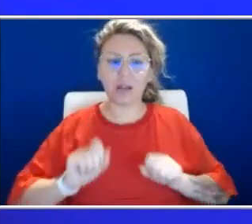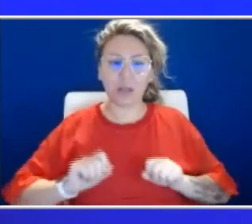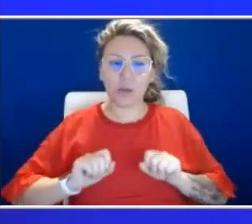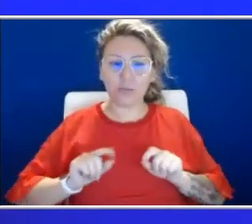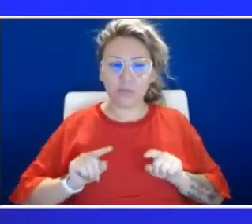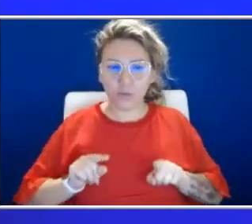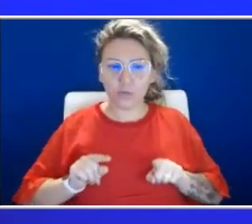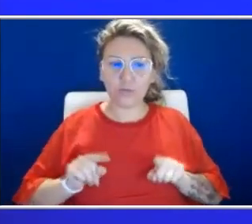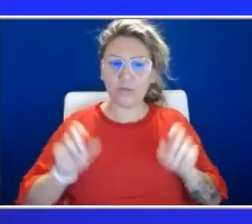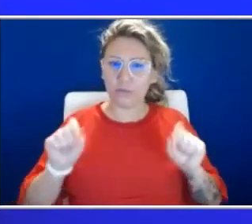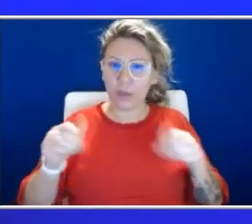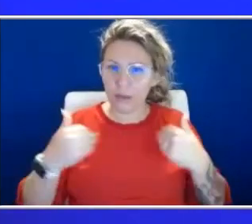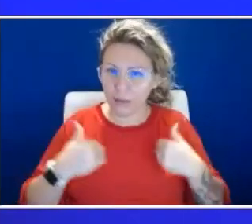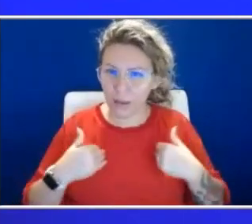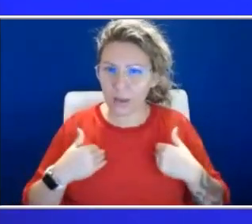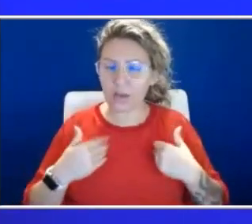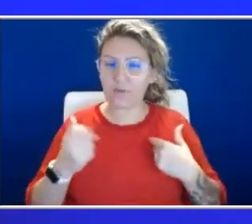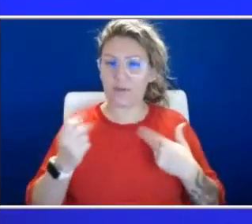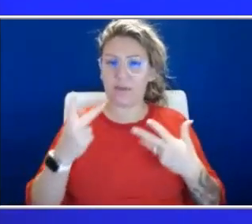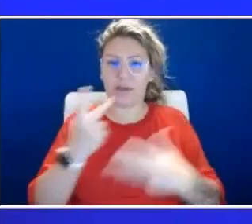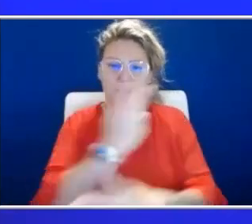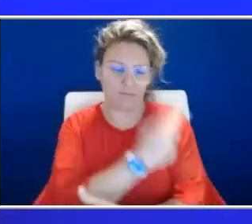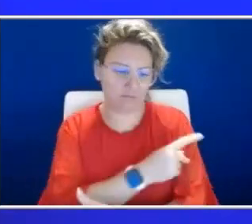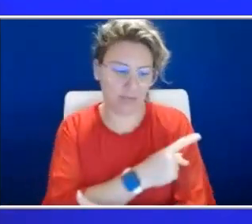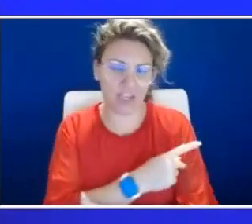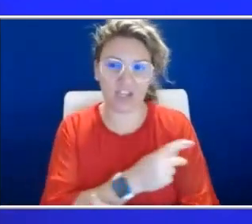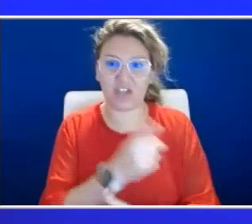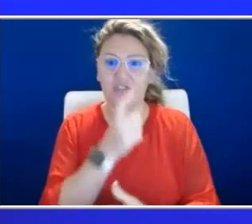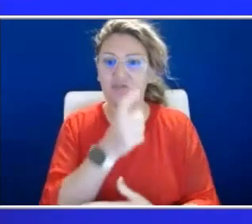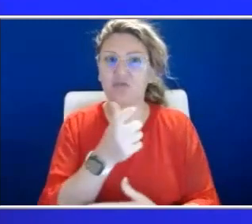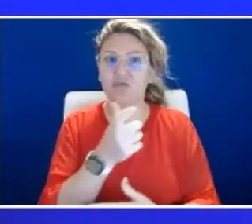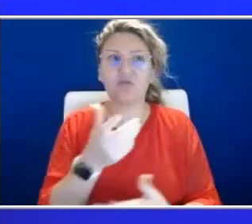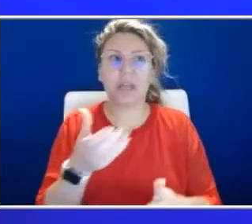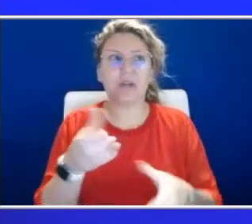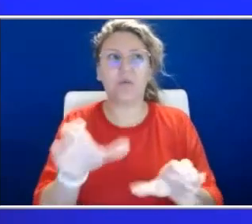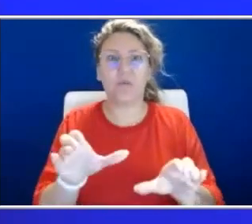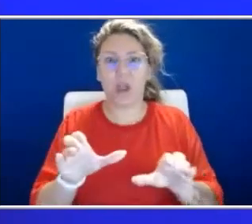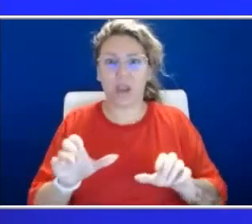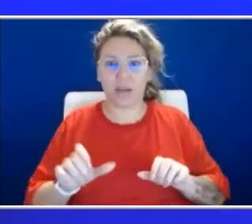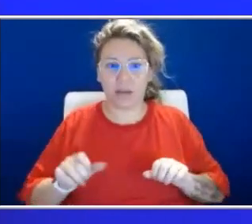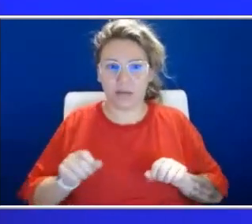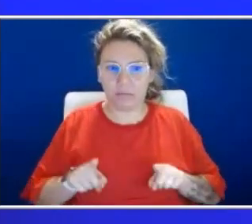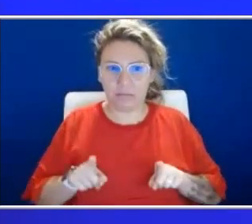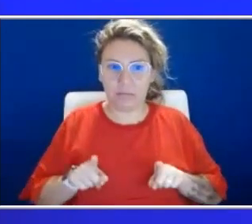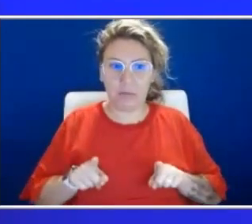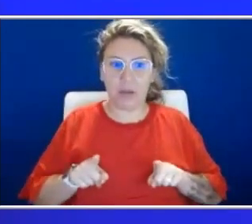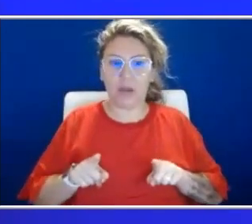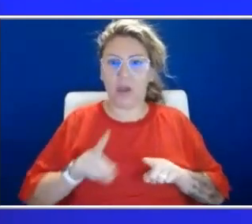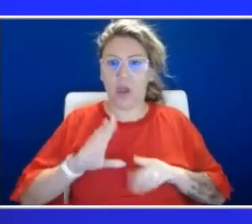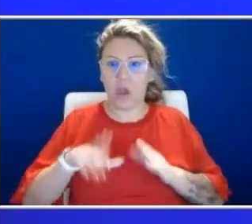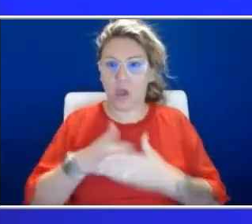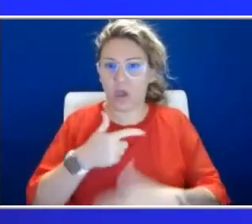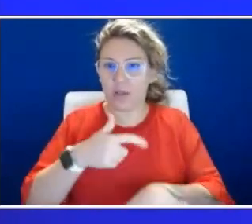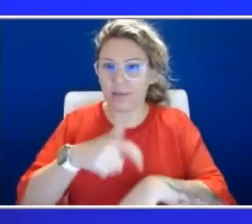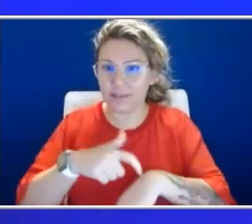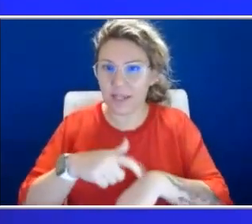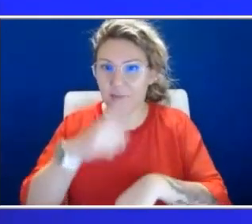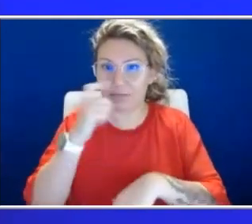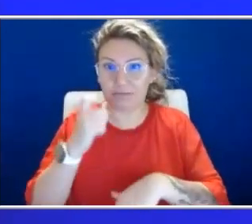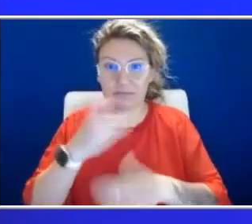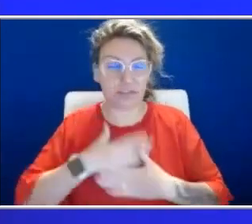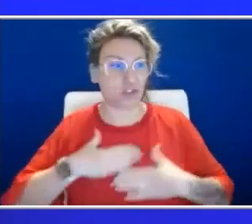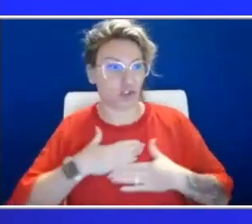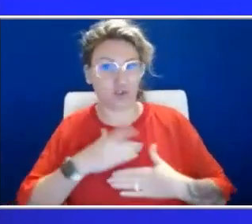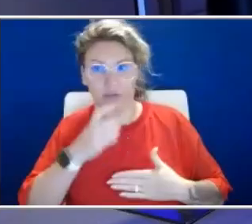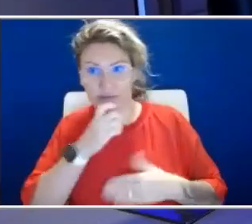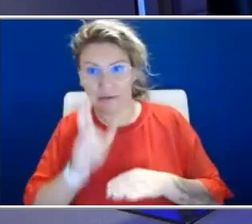patients though now don't really want to have a projecting nipple all the time because they really enjoy not wearing bras. Right. So they just